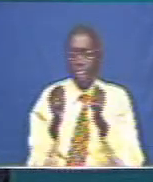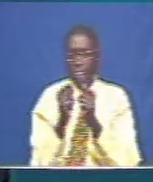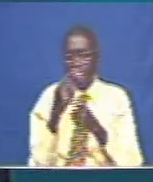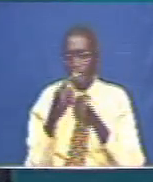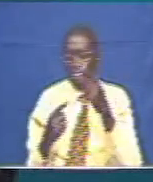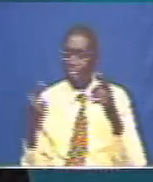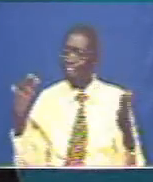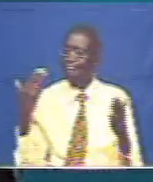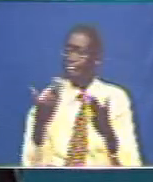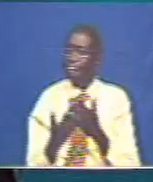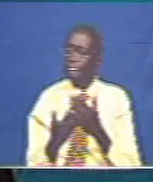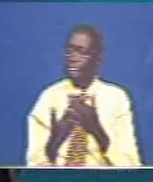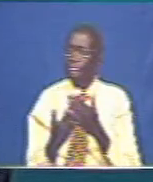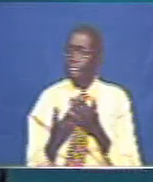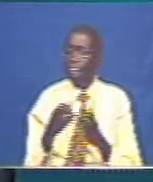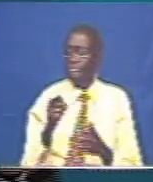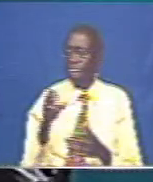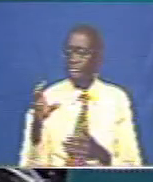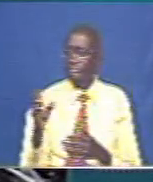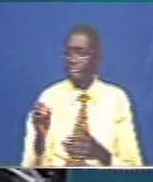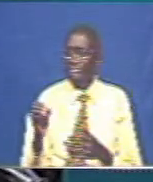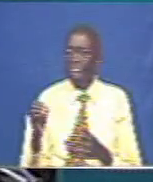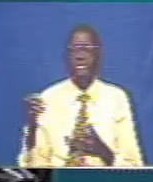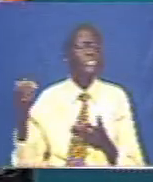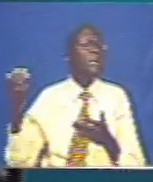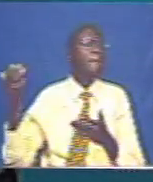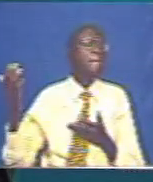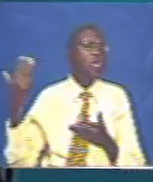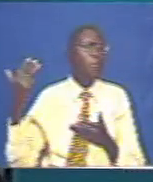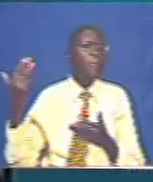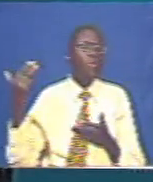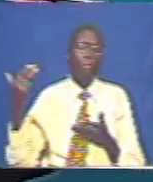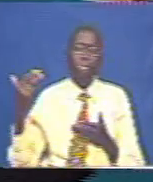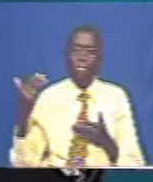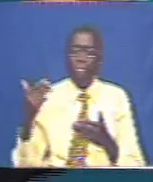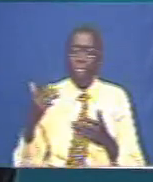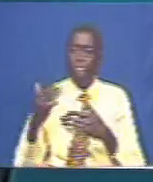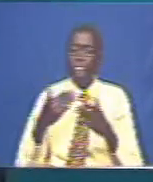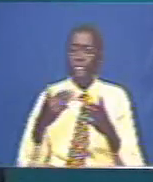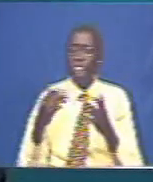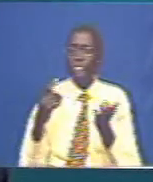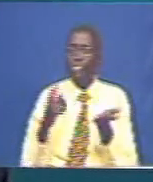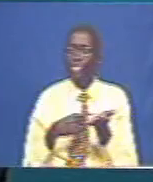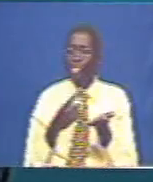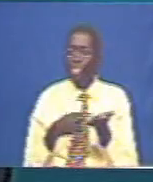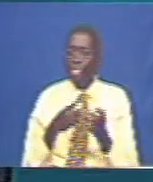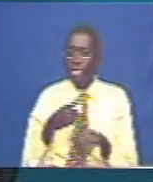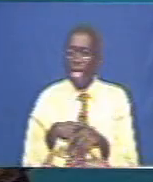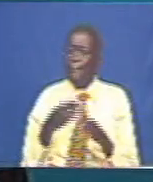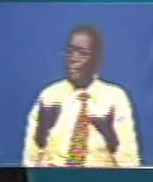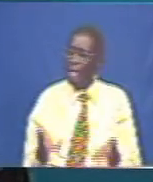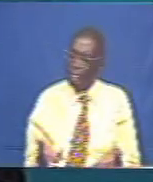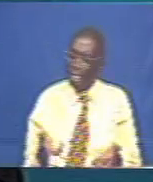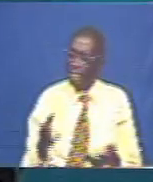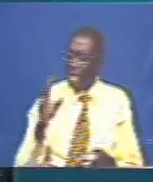now, but when you look at the SACCOs industry, I mean, it has been with us here, even pre-colonial times, you know, we used to have it here.